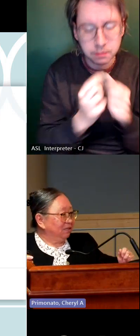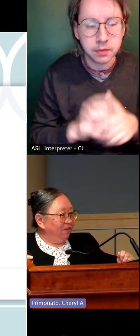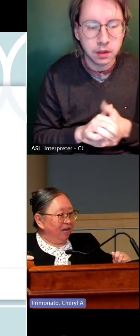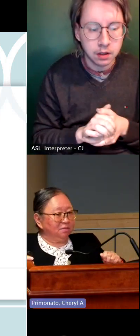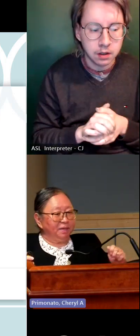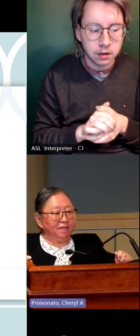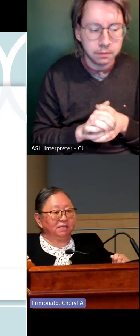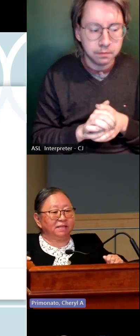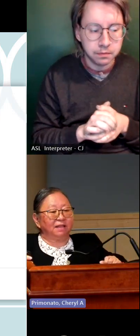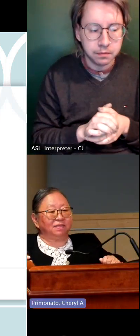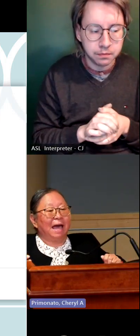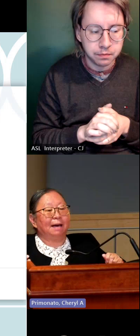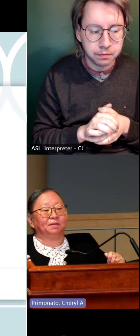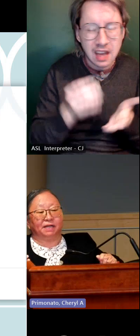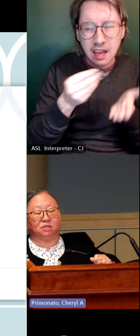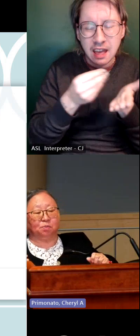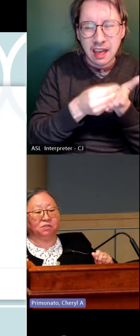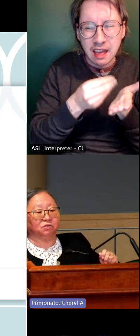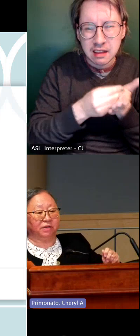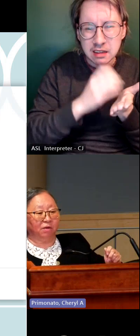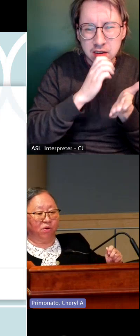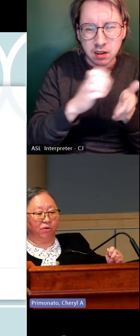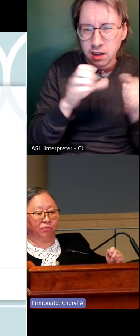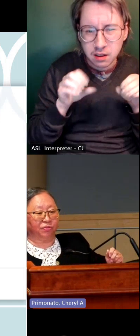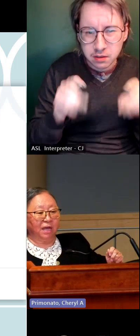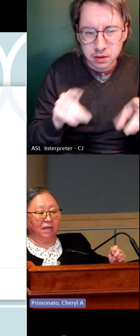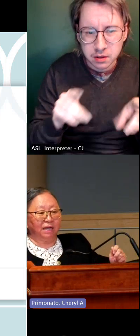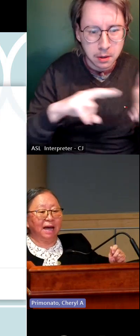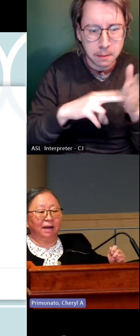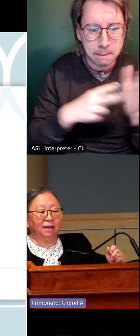Economically disadvantaged means that the applicant's personal net